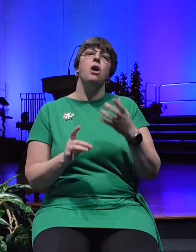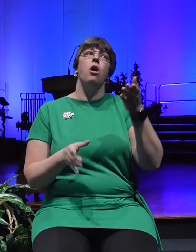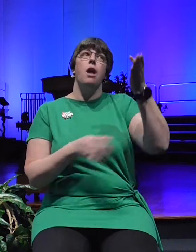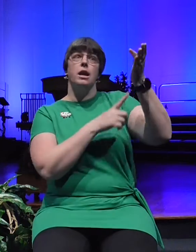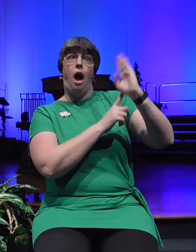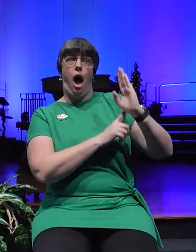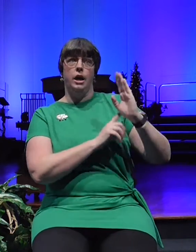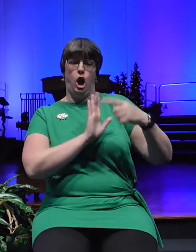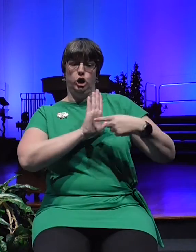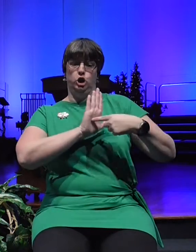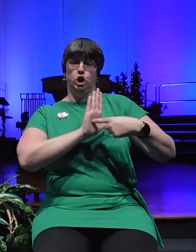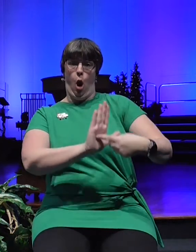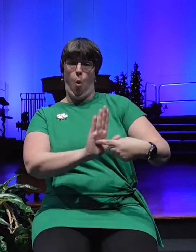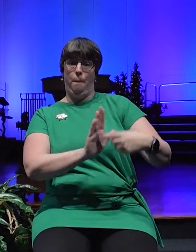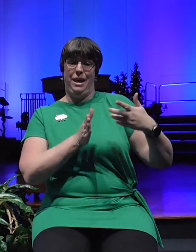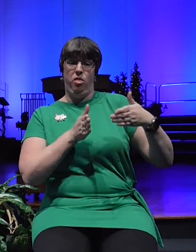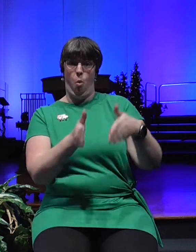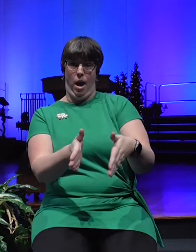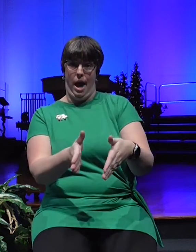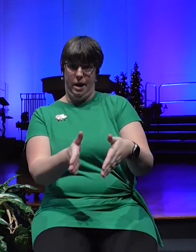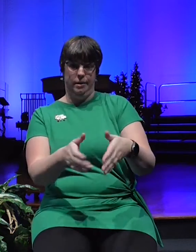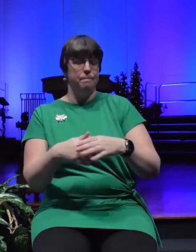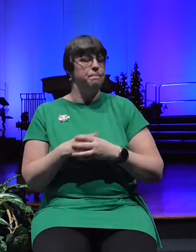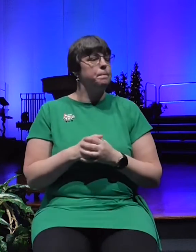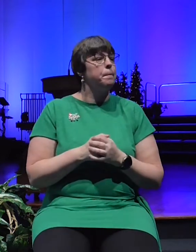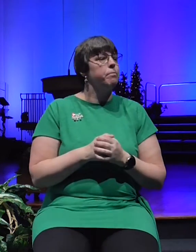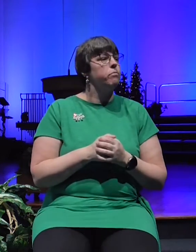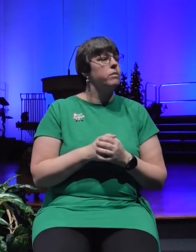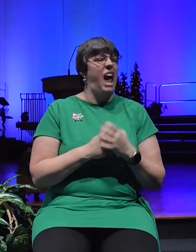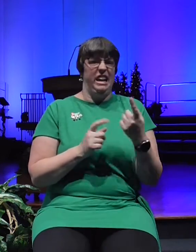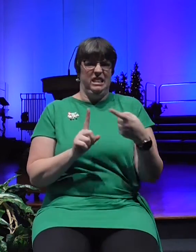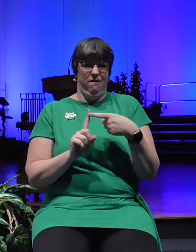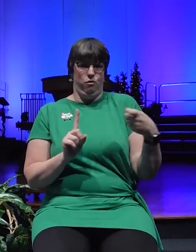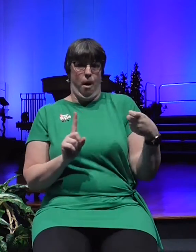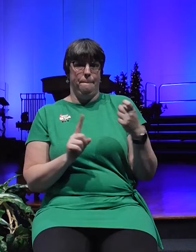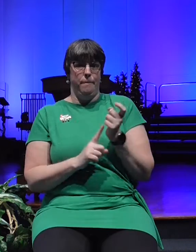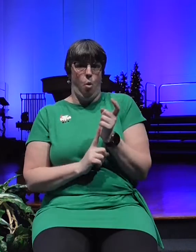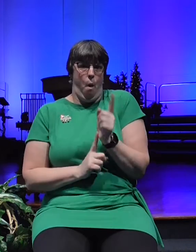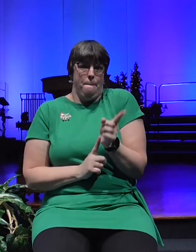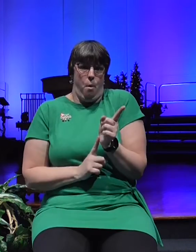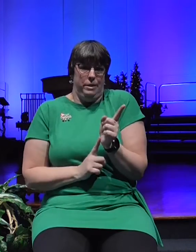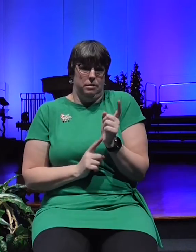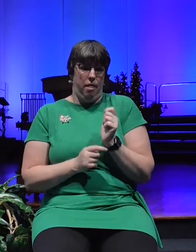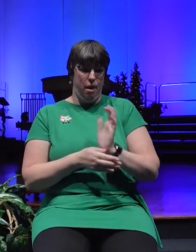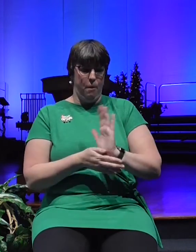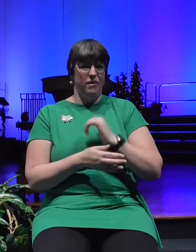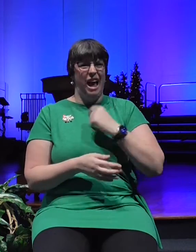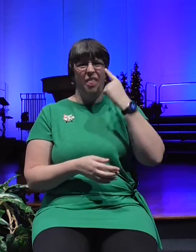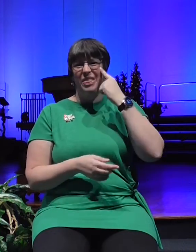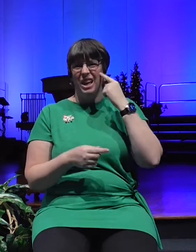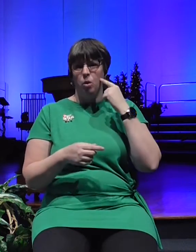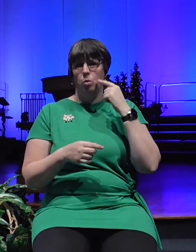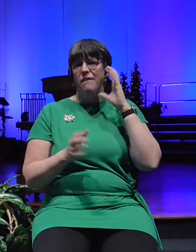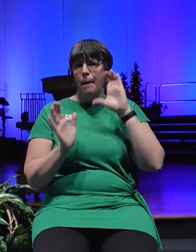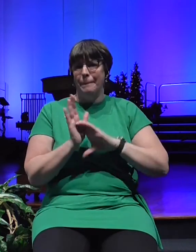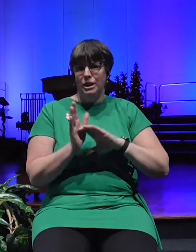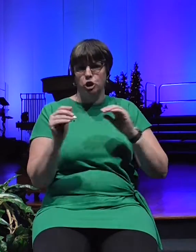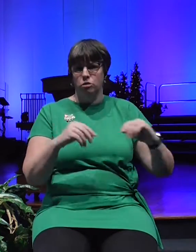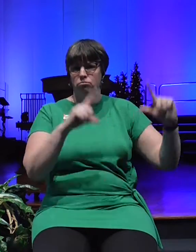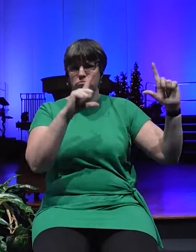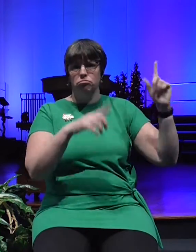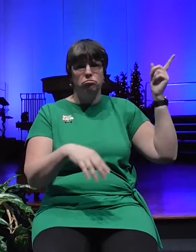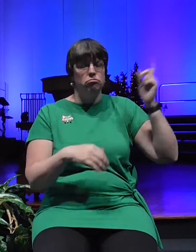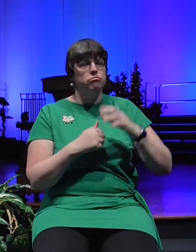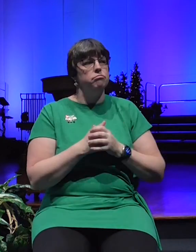Me the Way. God, show me the way. And it's born out of a moment in the movie. I think they have a picture of it coming